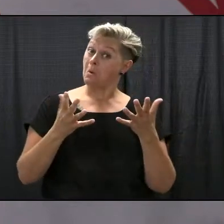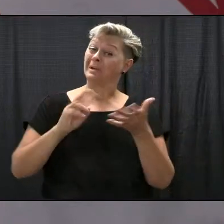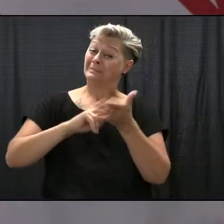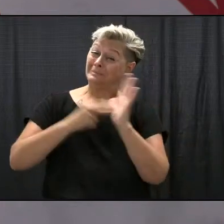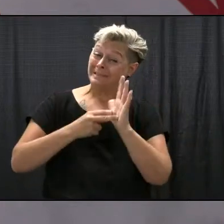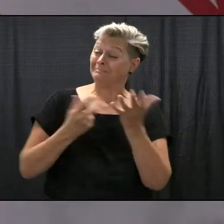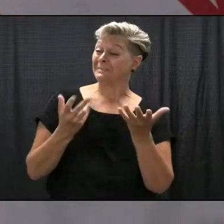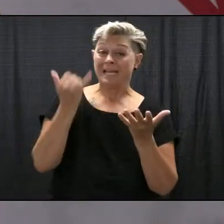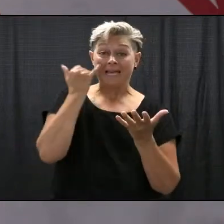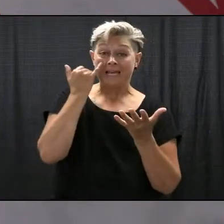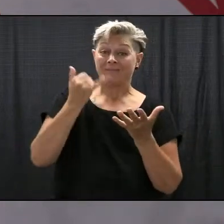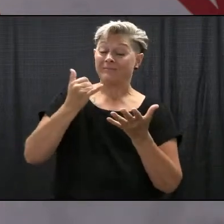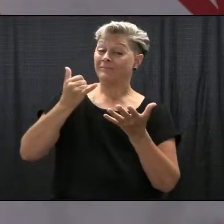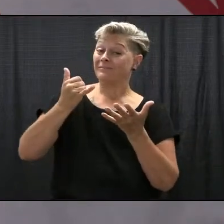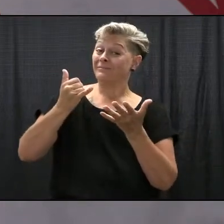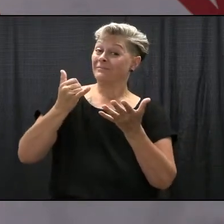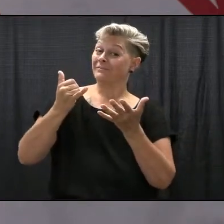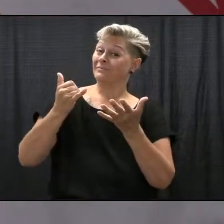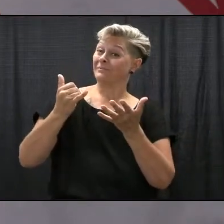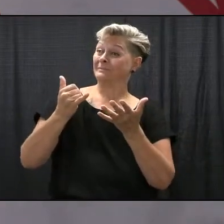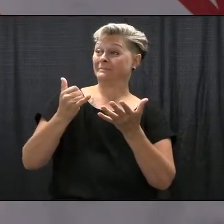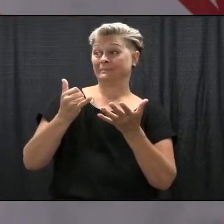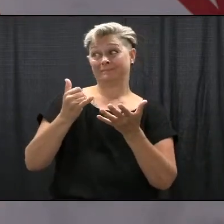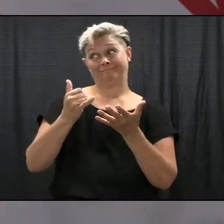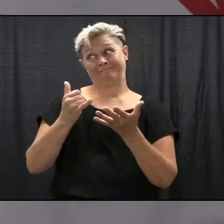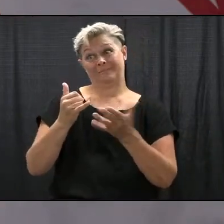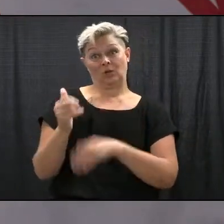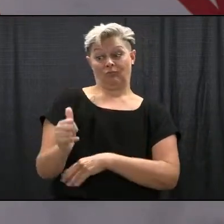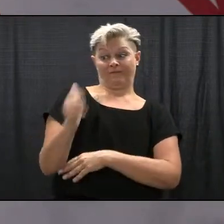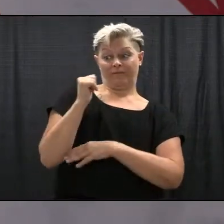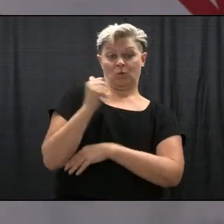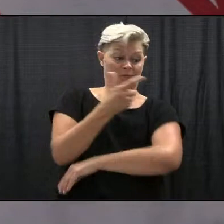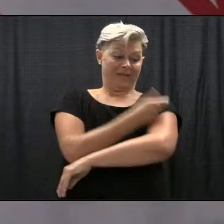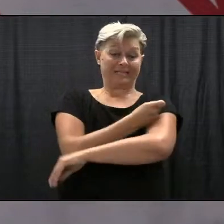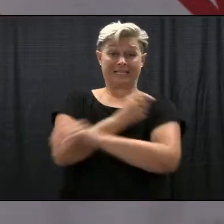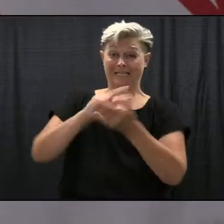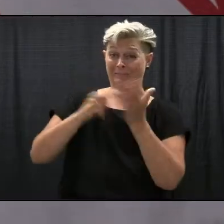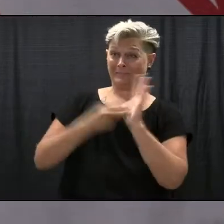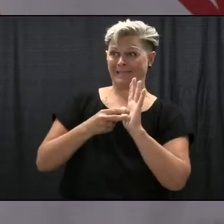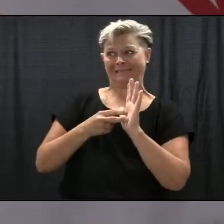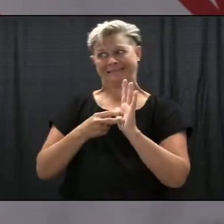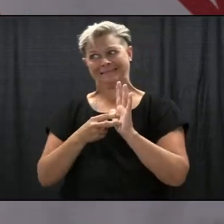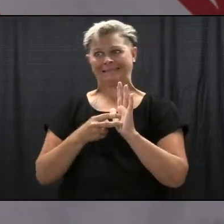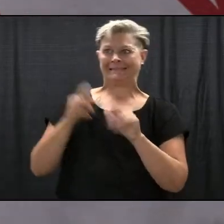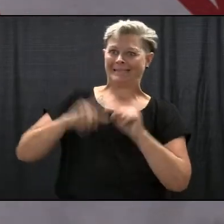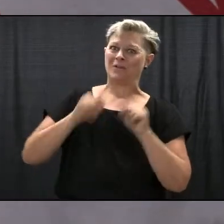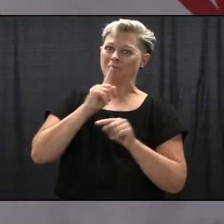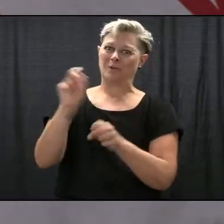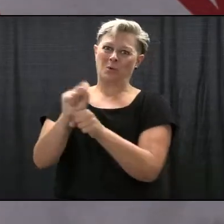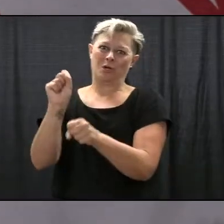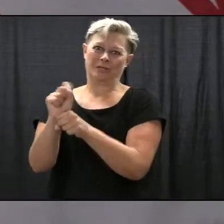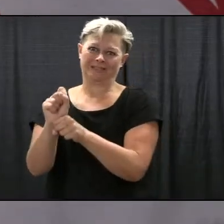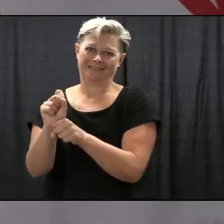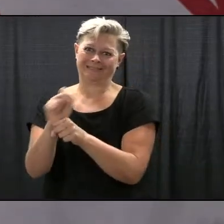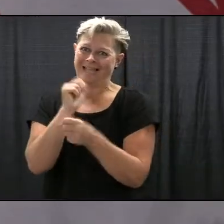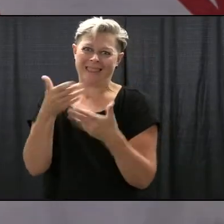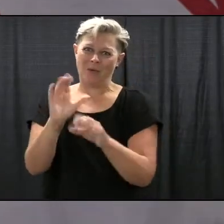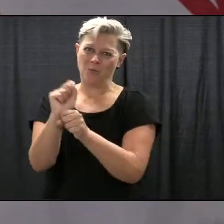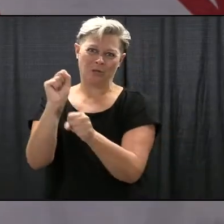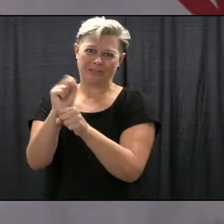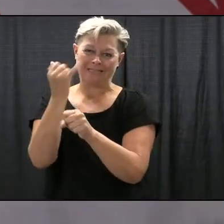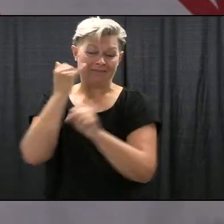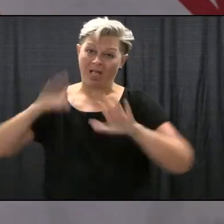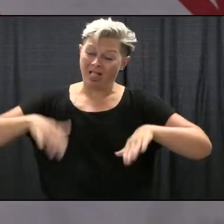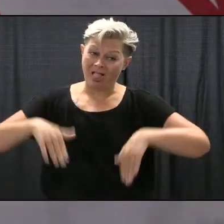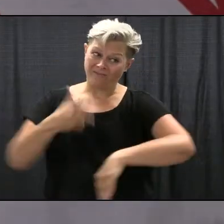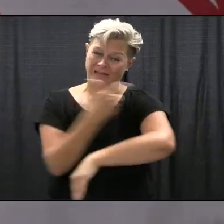practice medicine in certain environments without certain vaccines. You can't get into medical school without certain vaccines. So